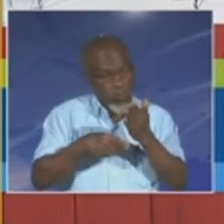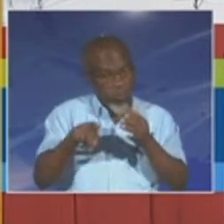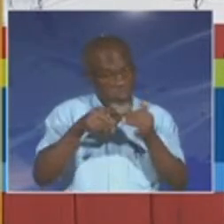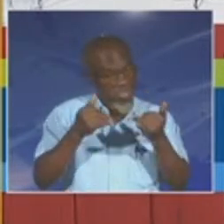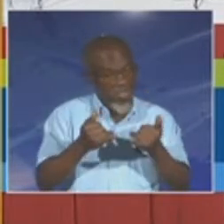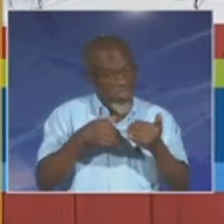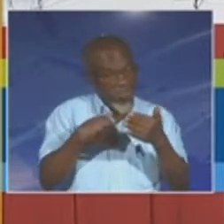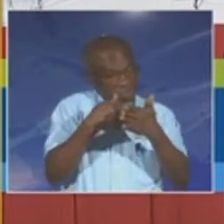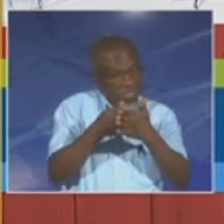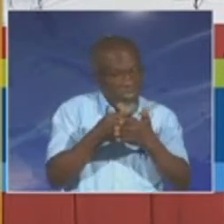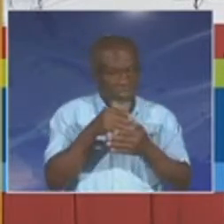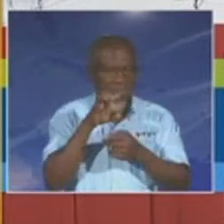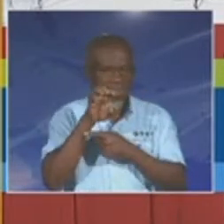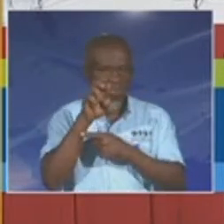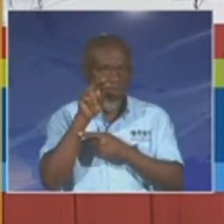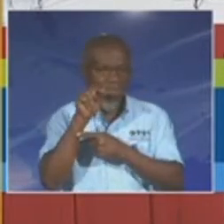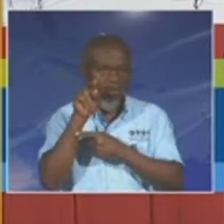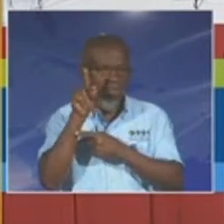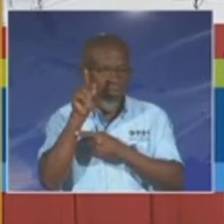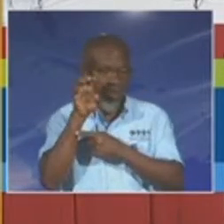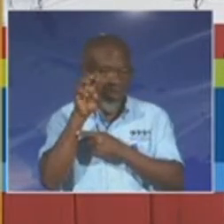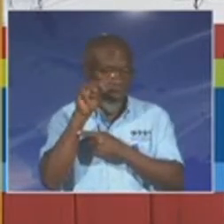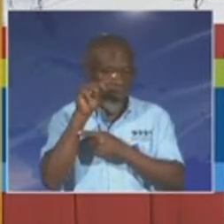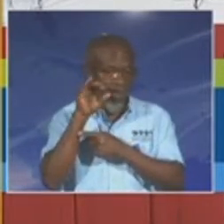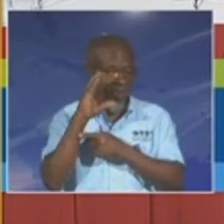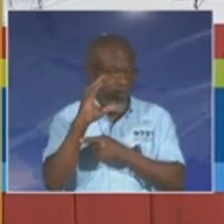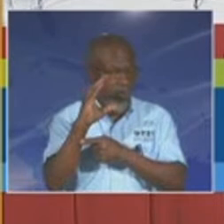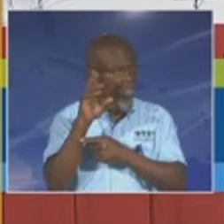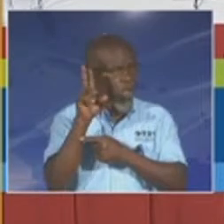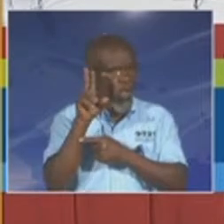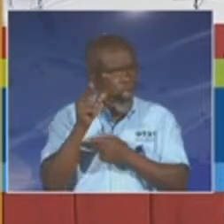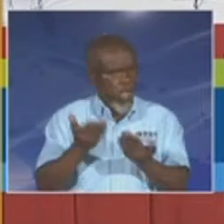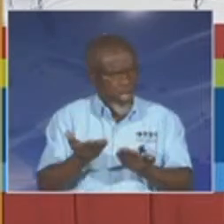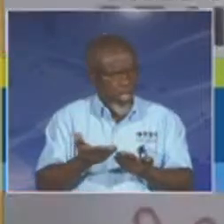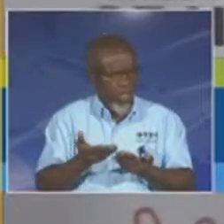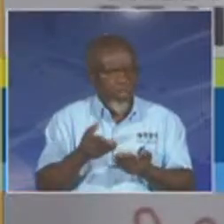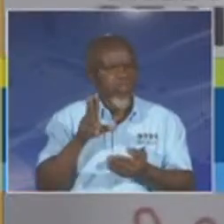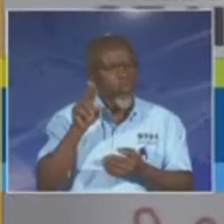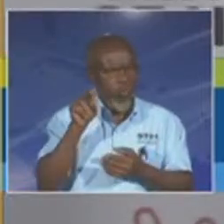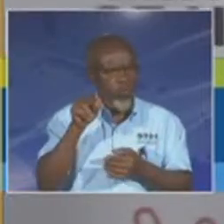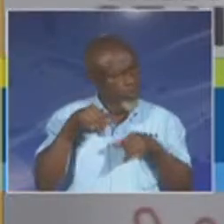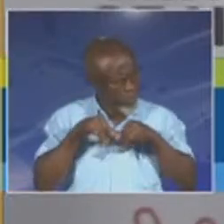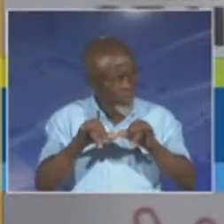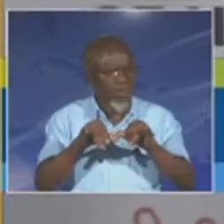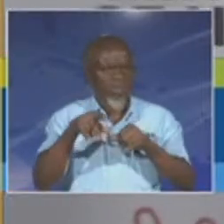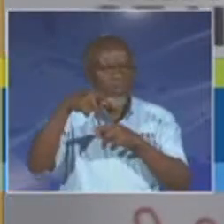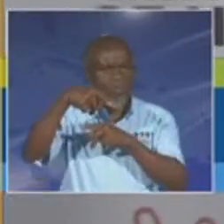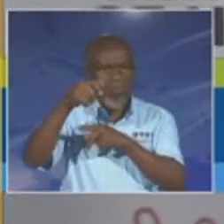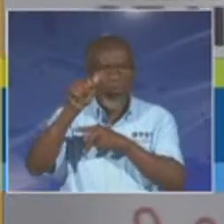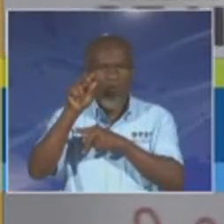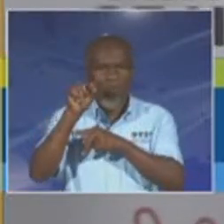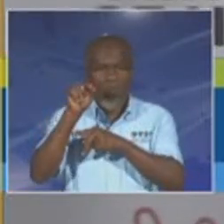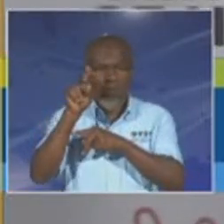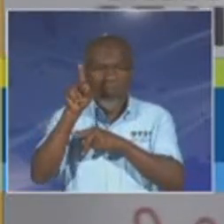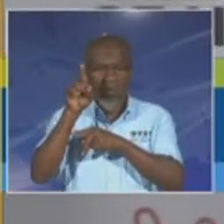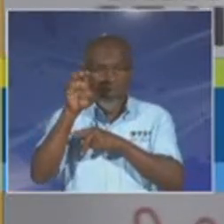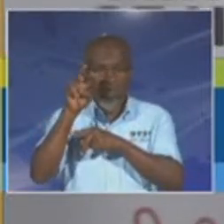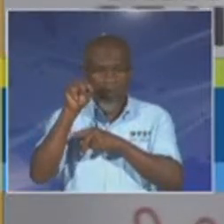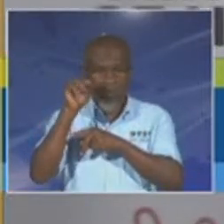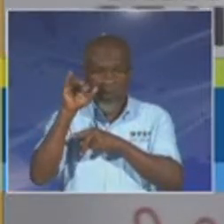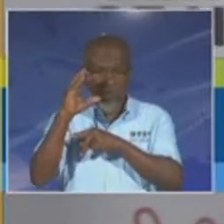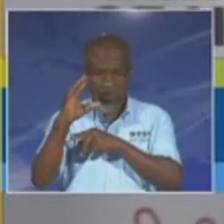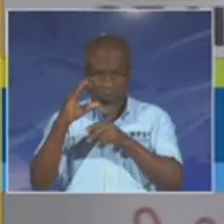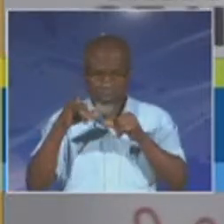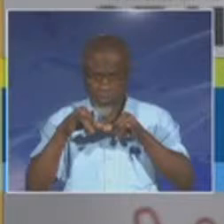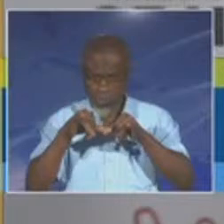COVID-19 in Trinidad and Tobago. We are still within a pandemic. We are in an epidemic in Trinidad and Tobago, and we are within a pandemic which has been